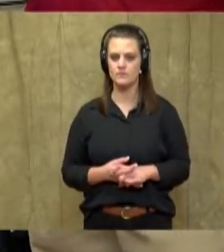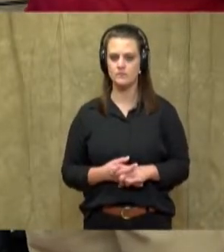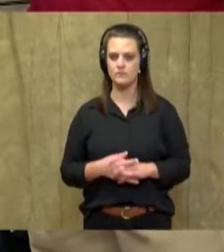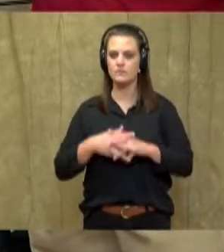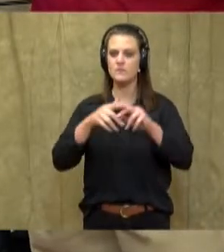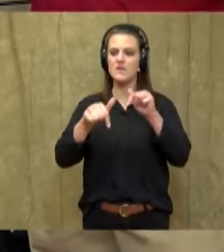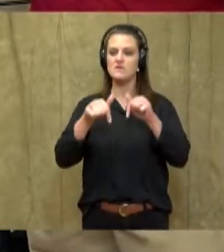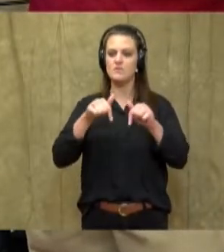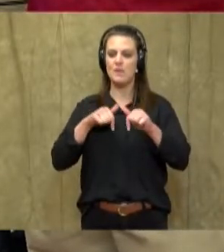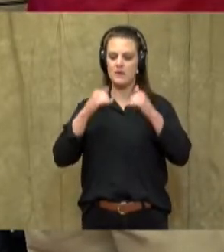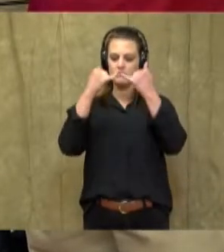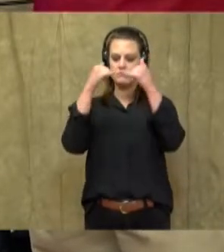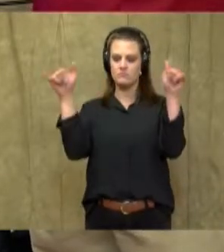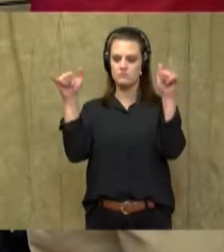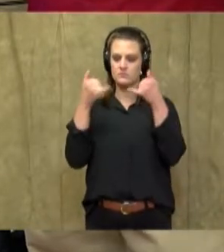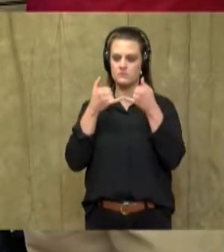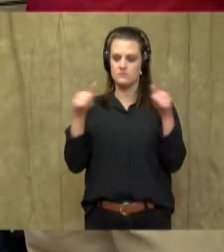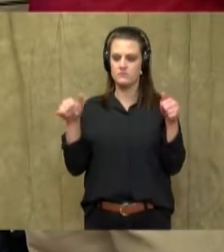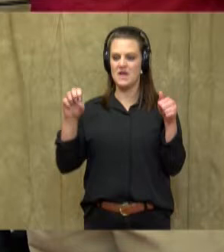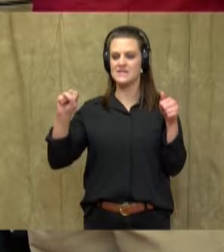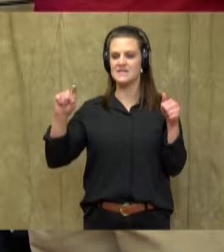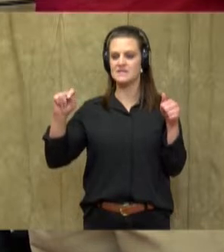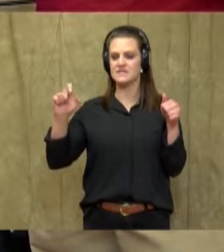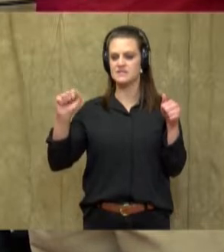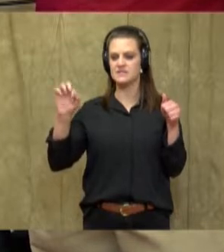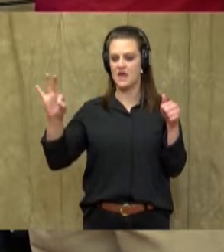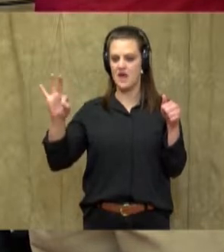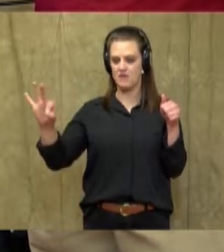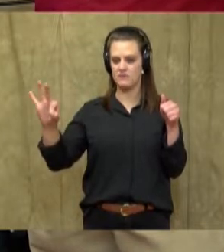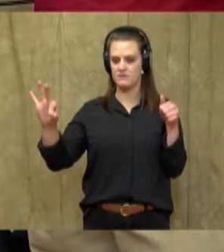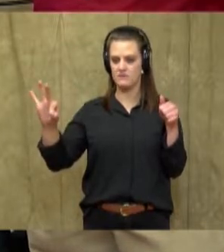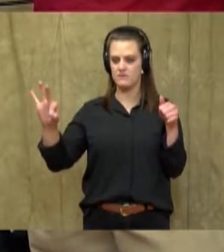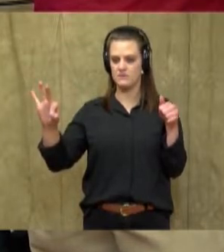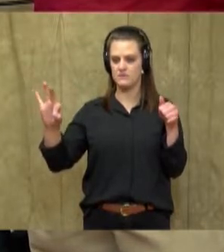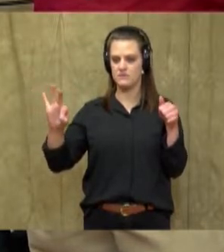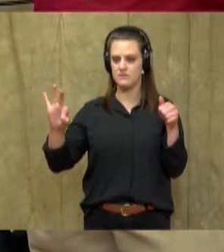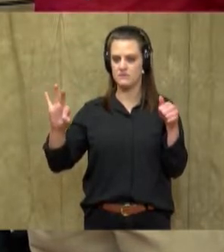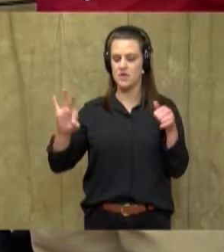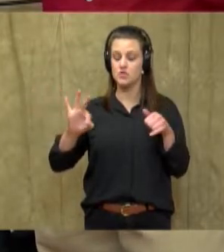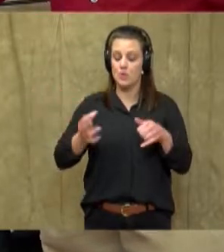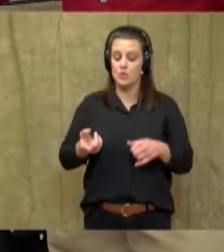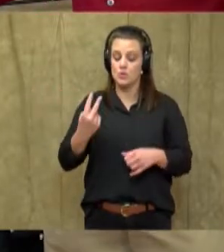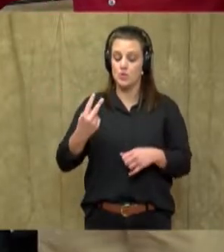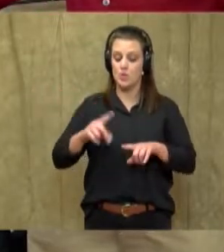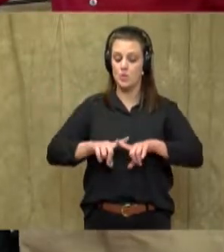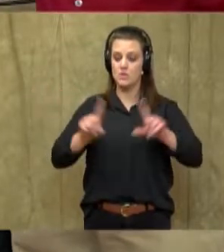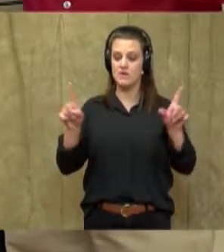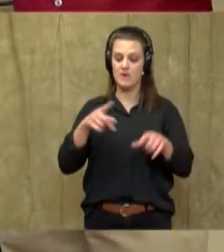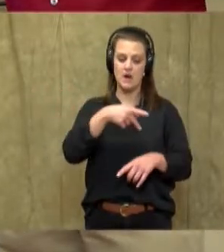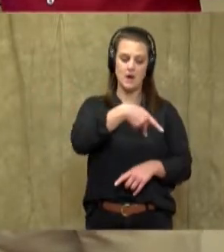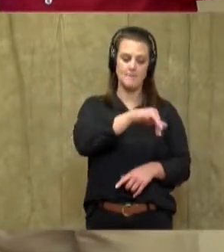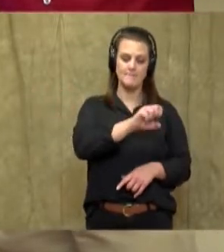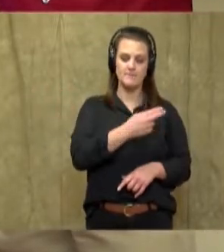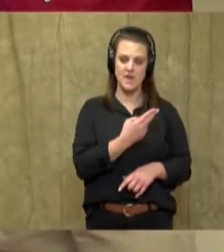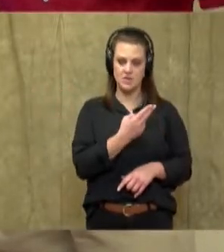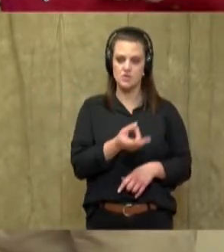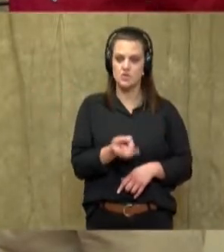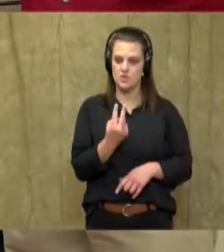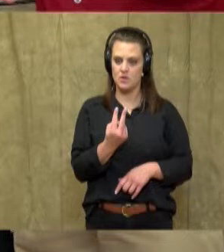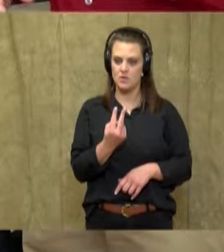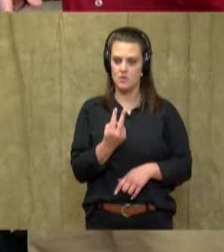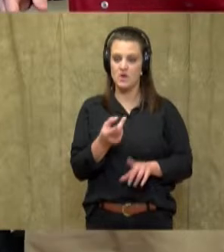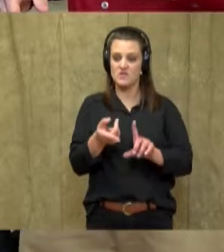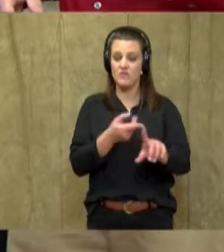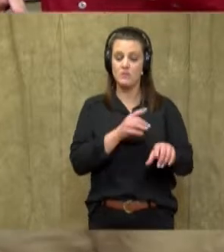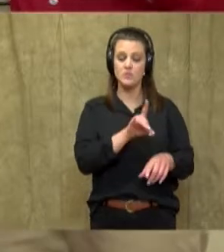Let's go back to our 2-line staff, and I want to begin by showing you 2 musical pitches. Now you probably remember from the major scale